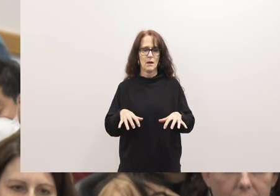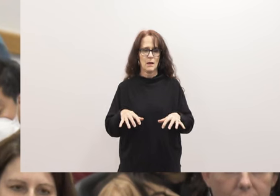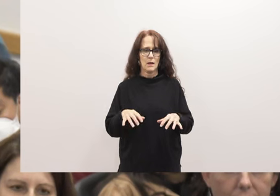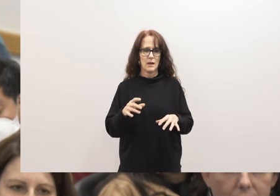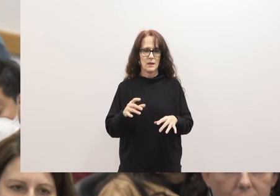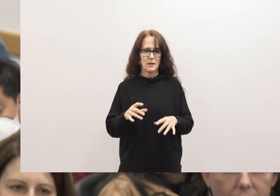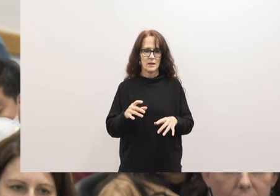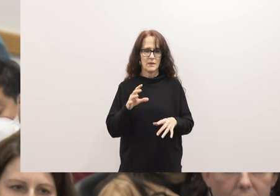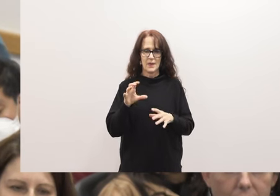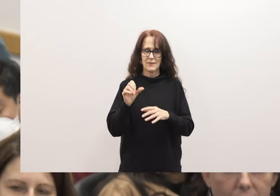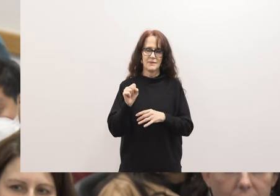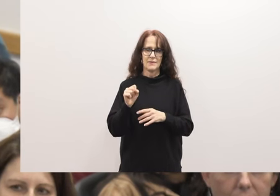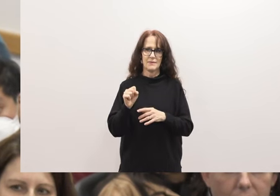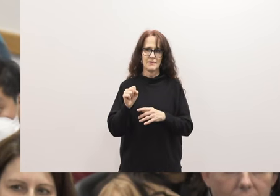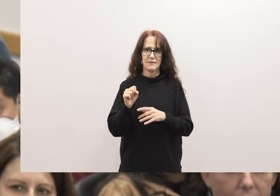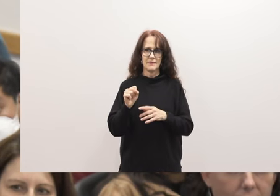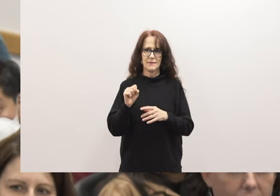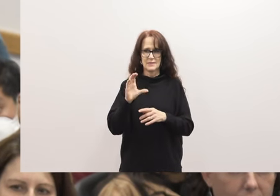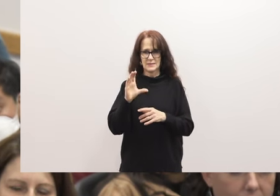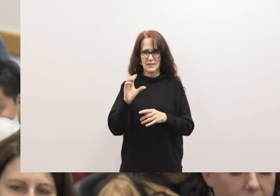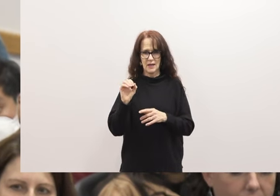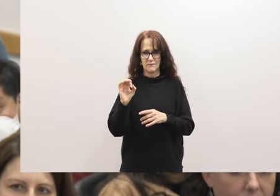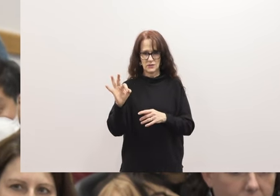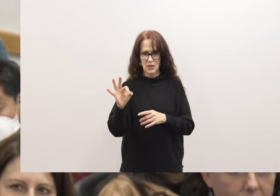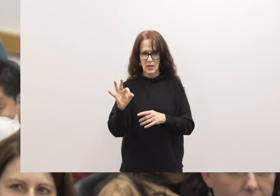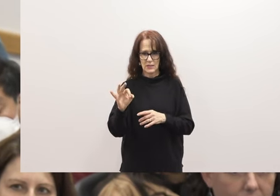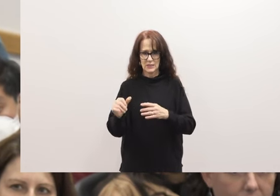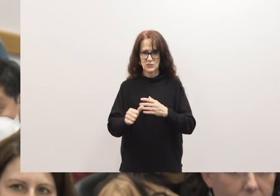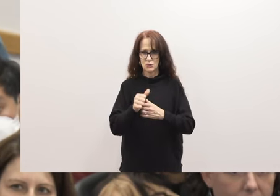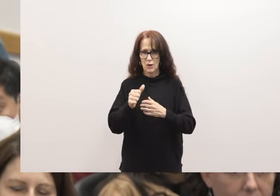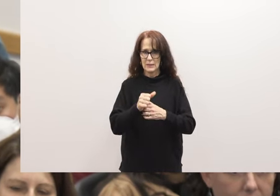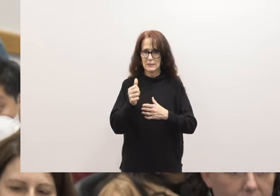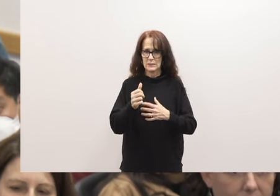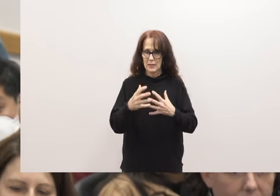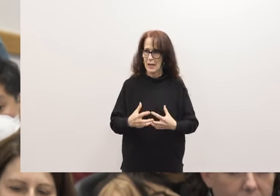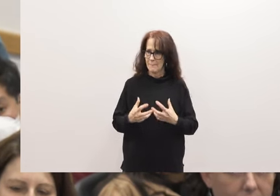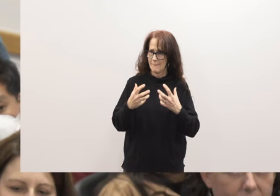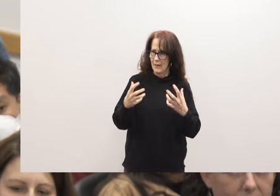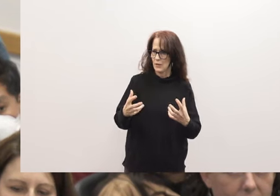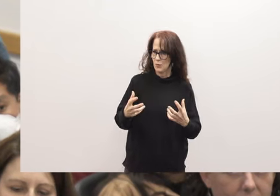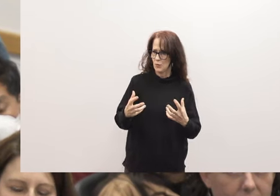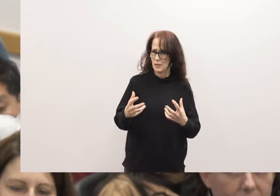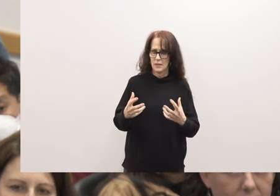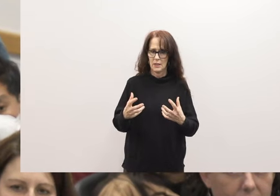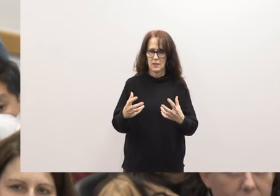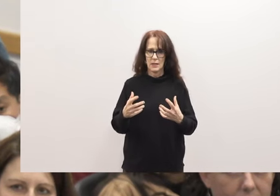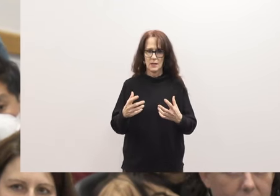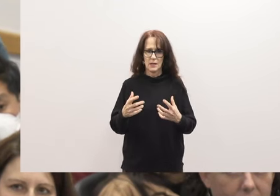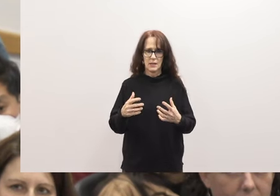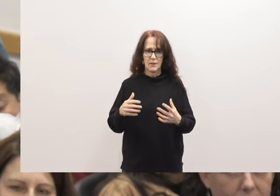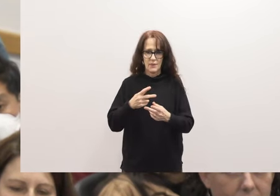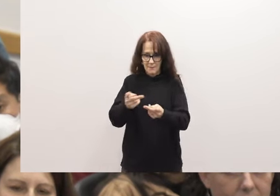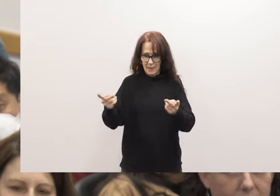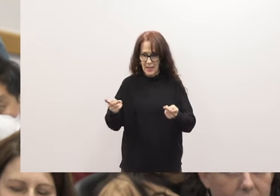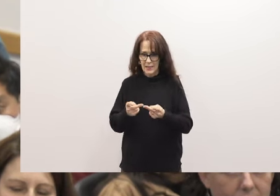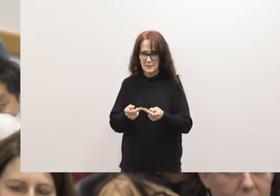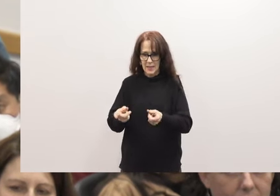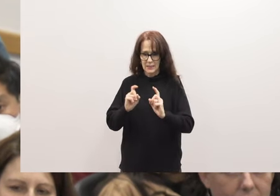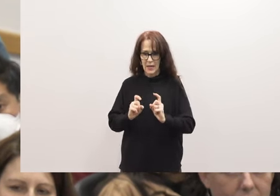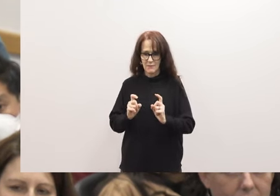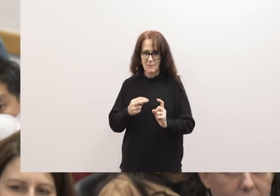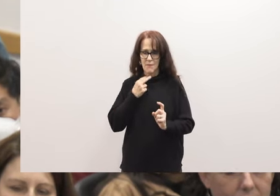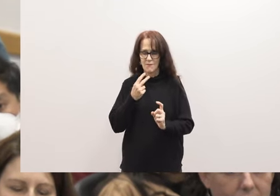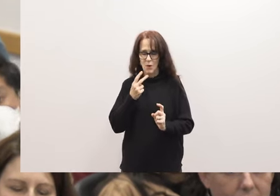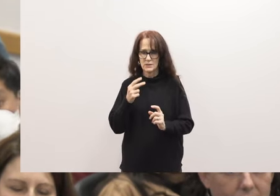being threatened. I'm angry because the the platform that gave me my voice is being threatened.